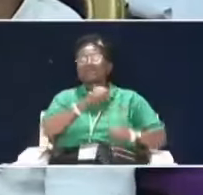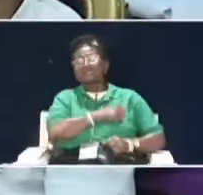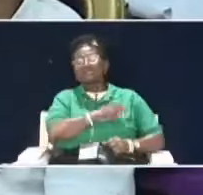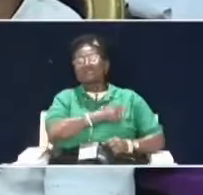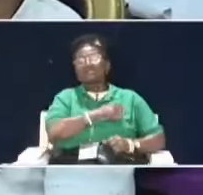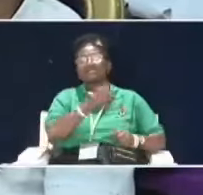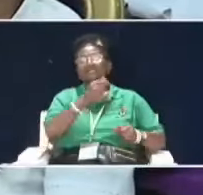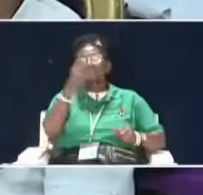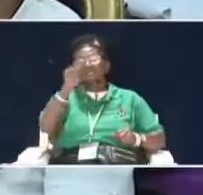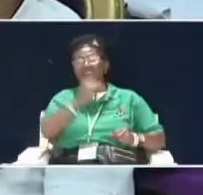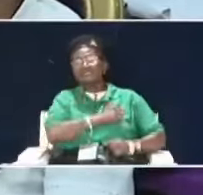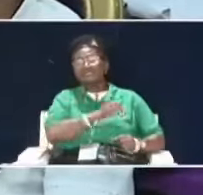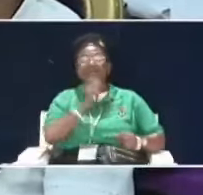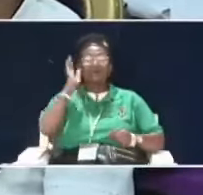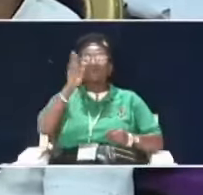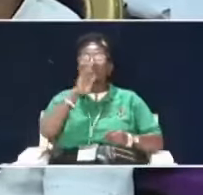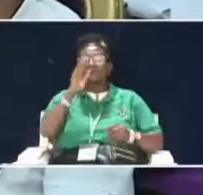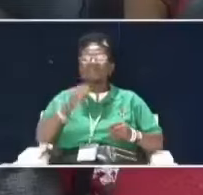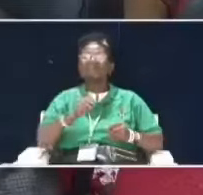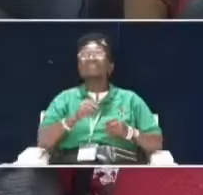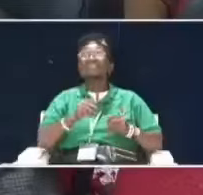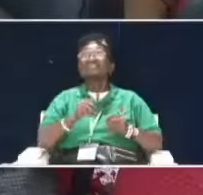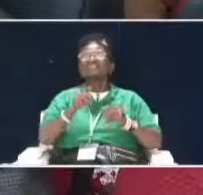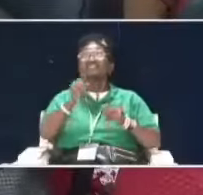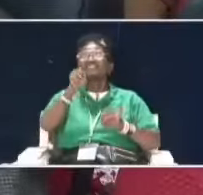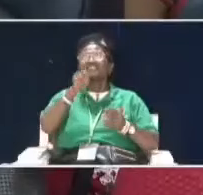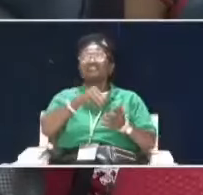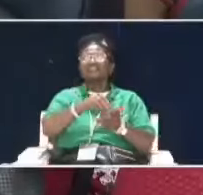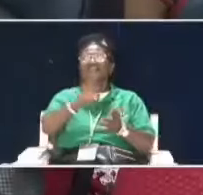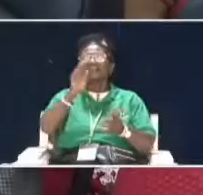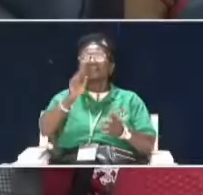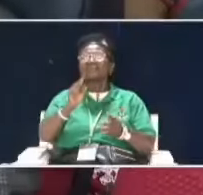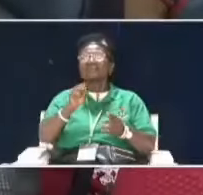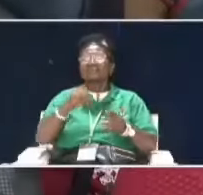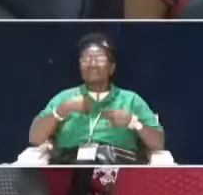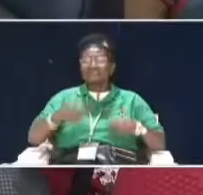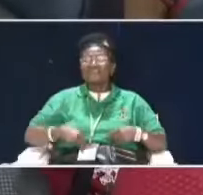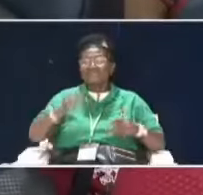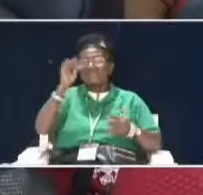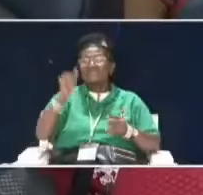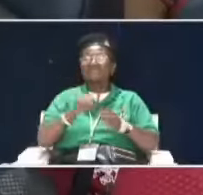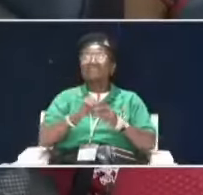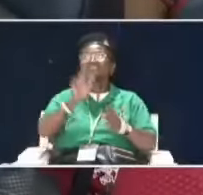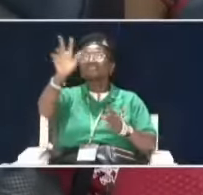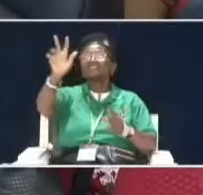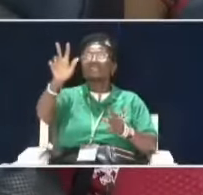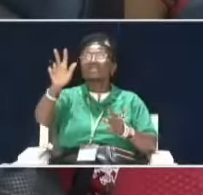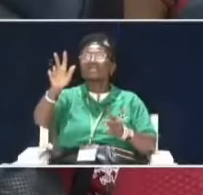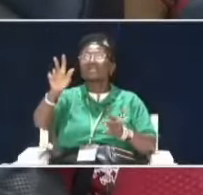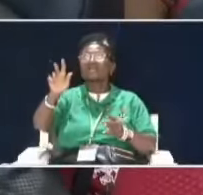divided basically into three parts: the Air Force,